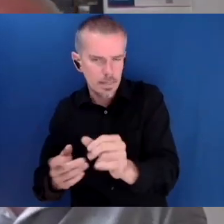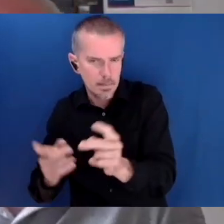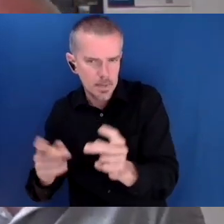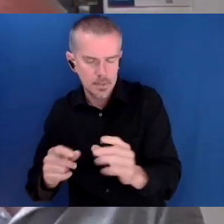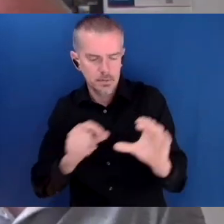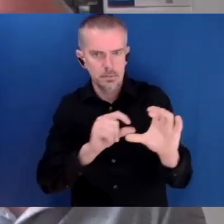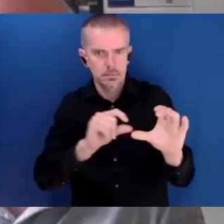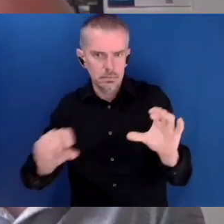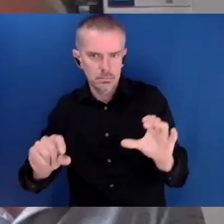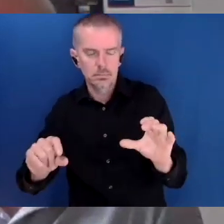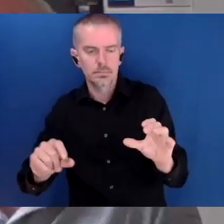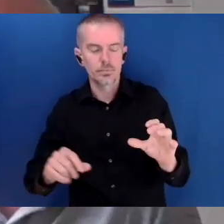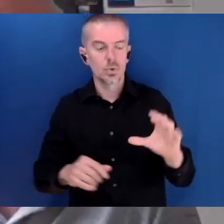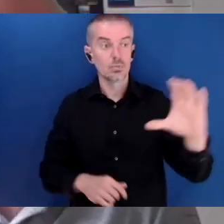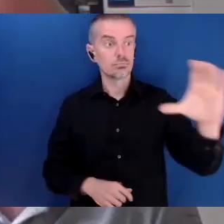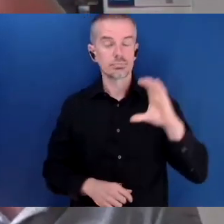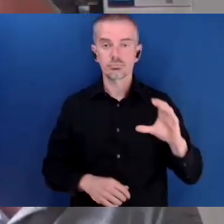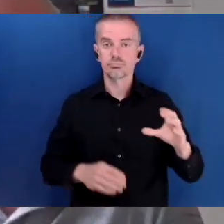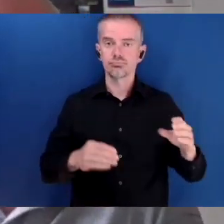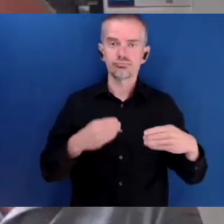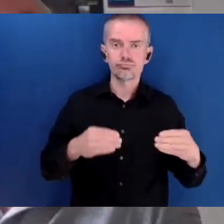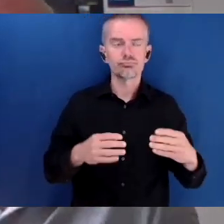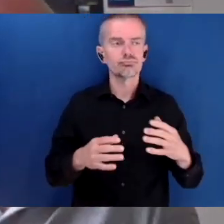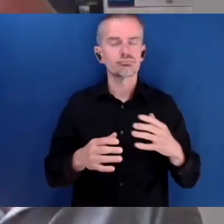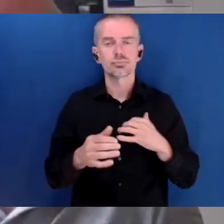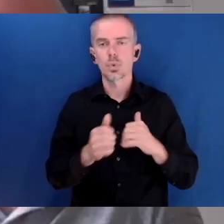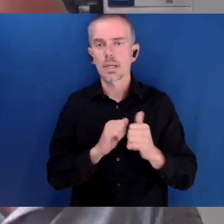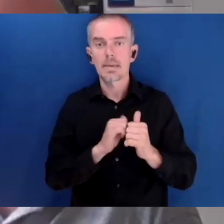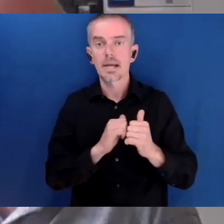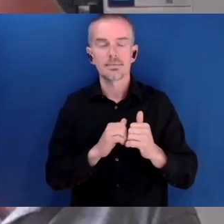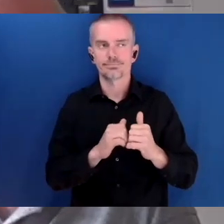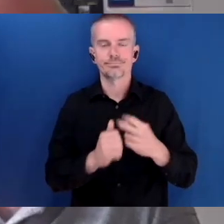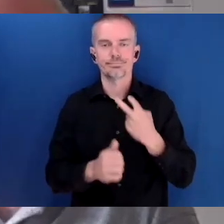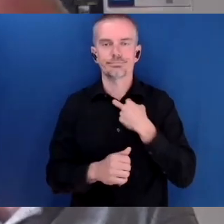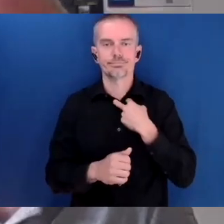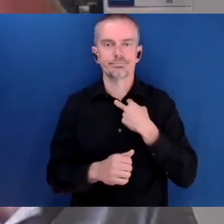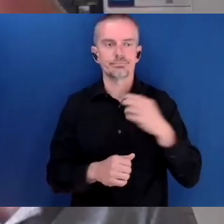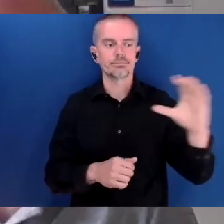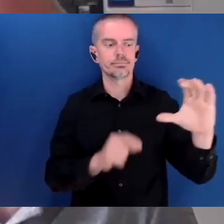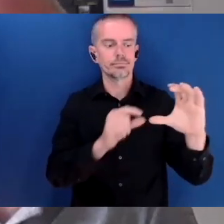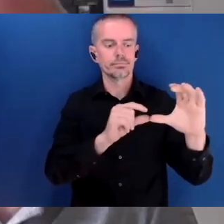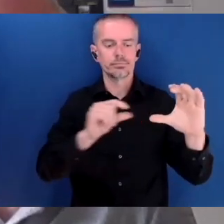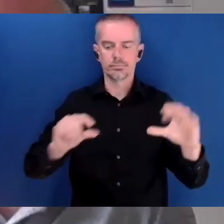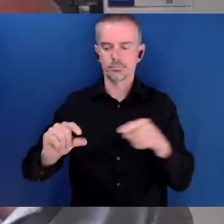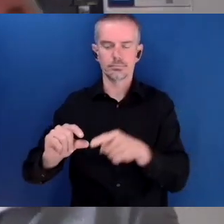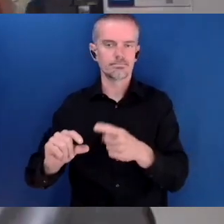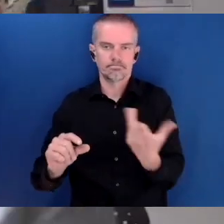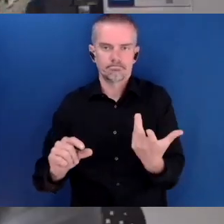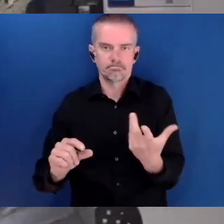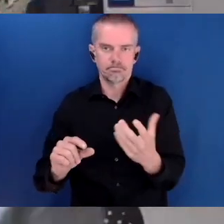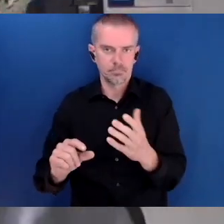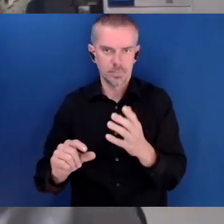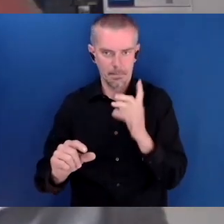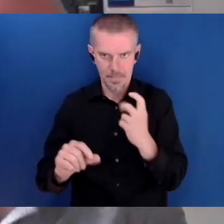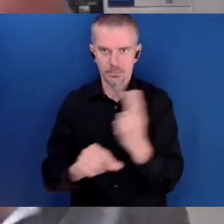that discretionary or competitive piece out of the Forest Service ability, and then we